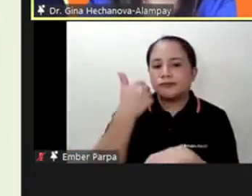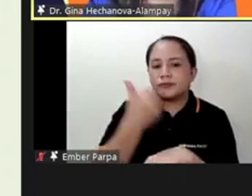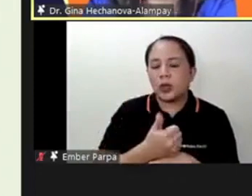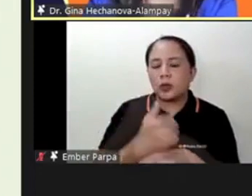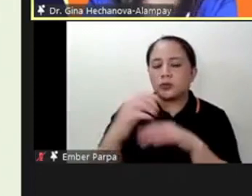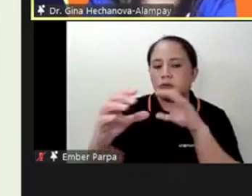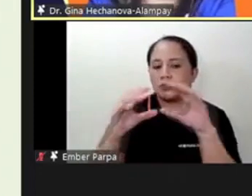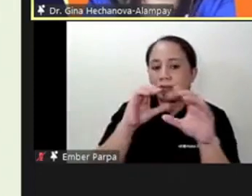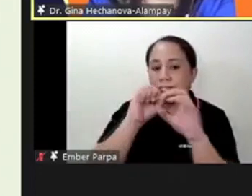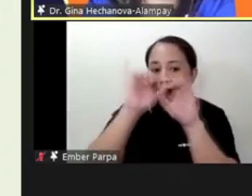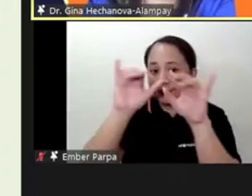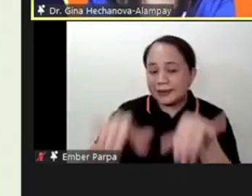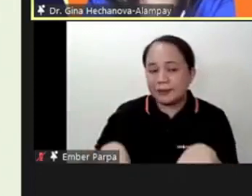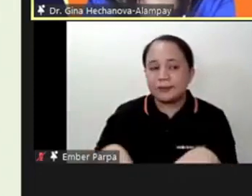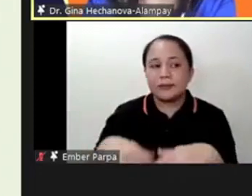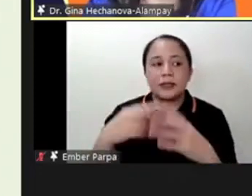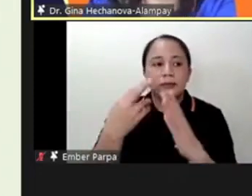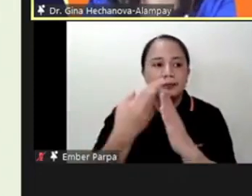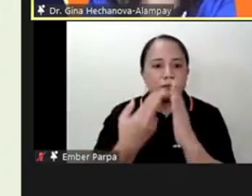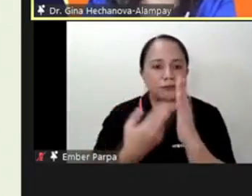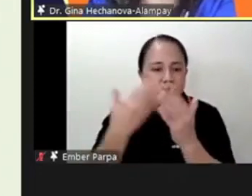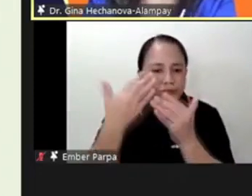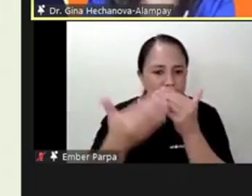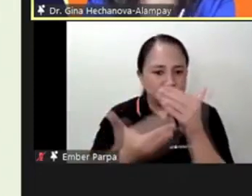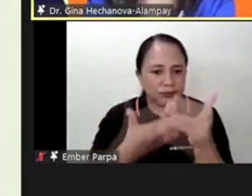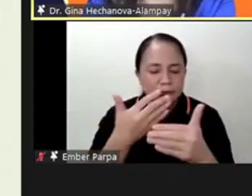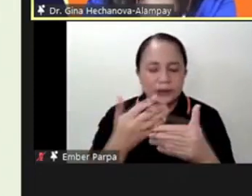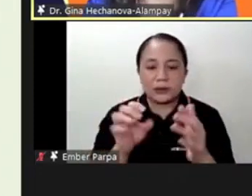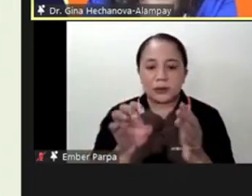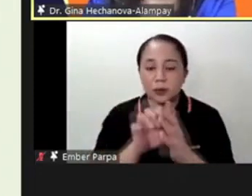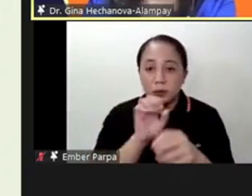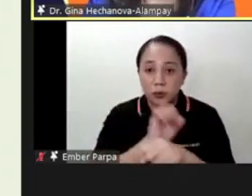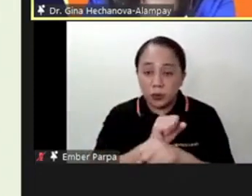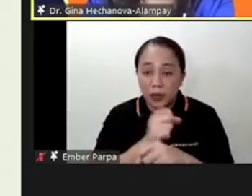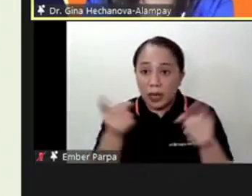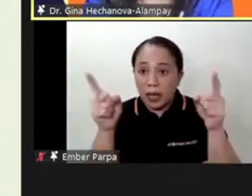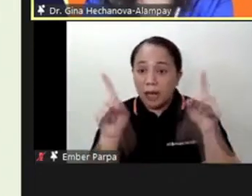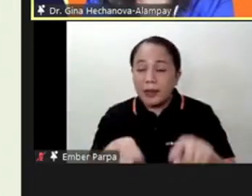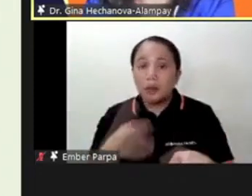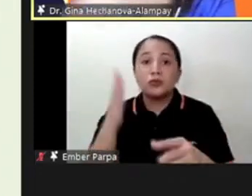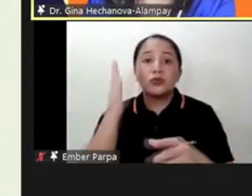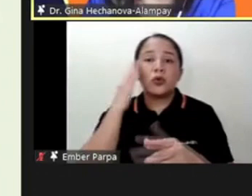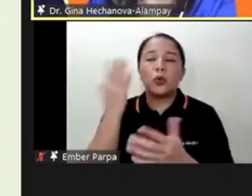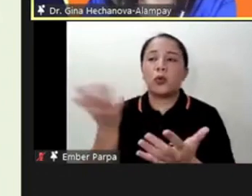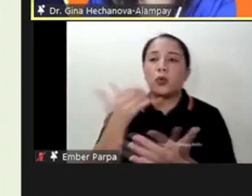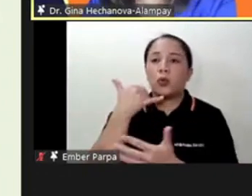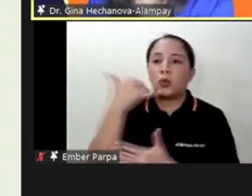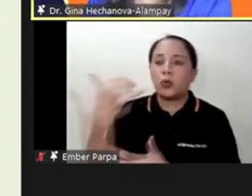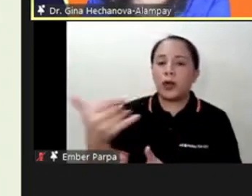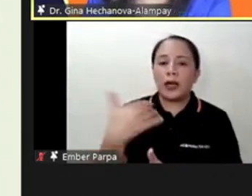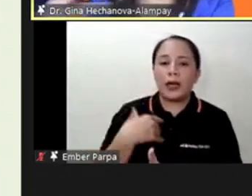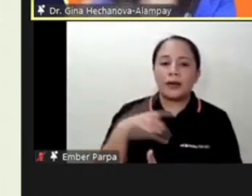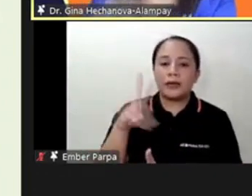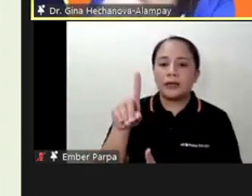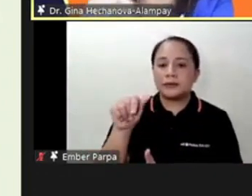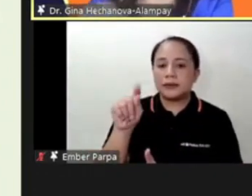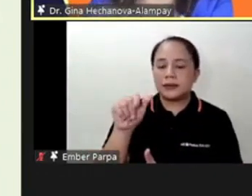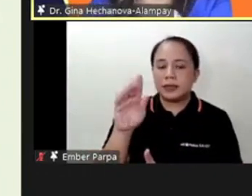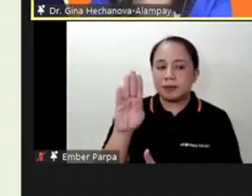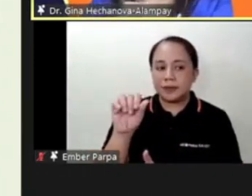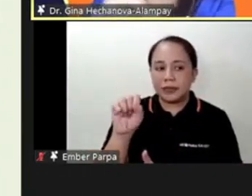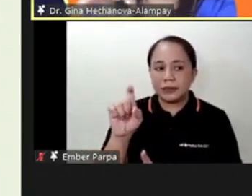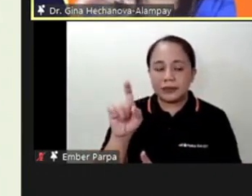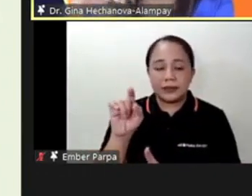communication systems and protocols. So when something happens, employees know whom to call, having a database so that if you need to